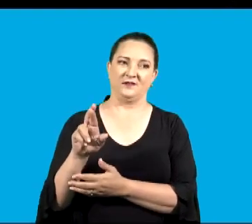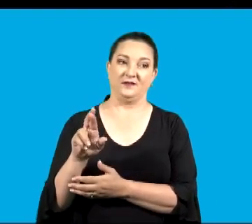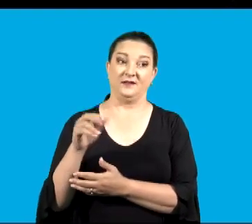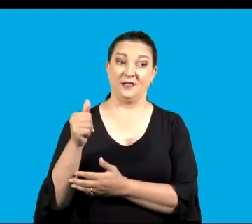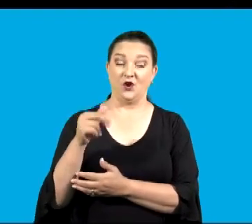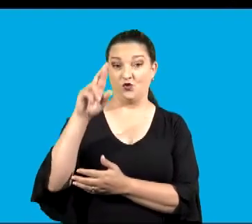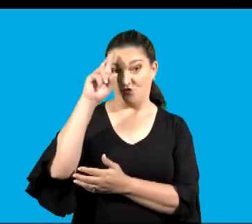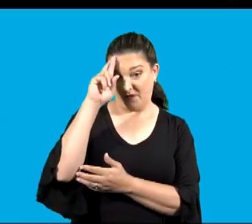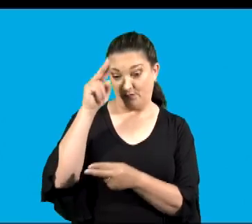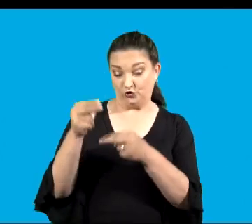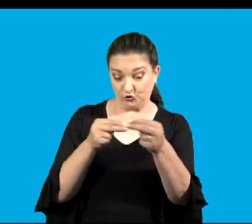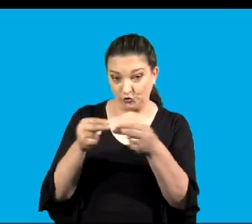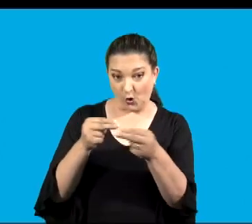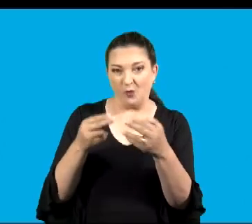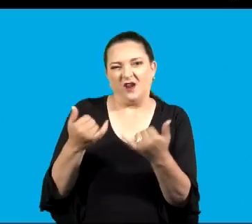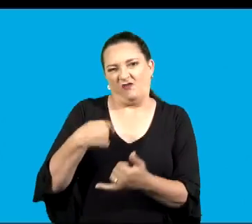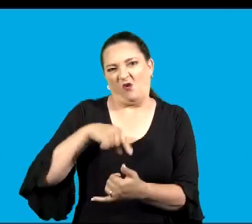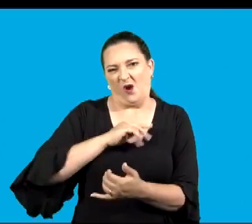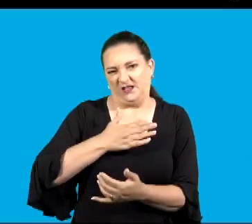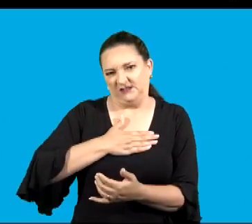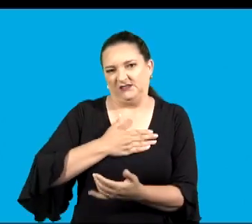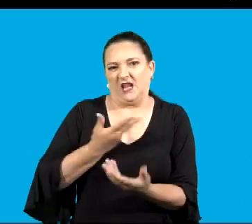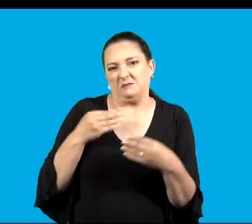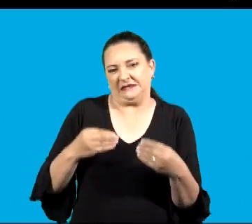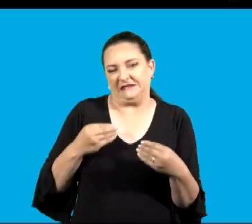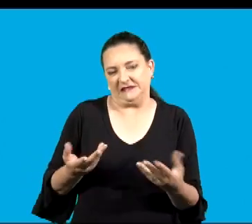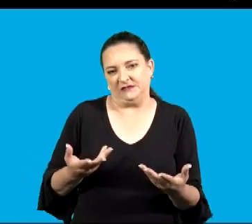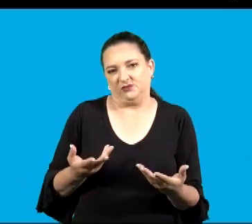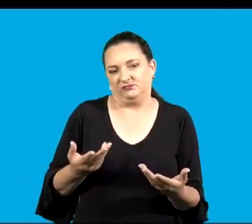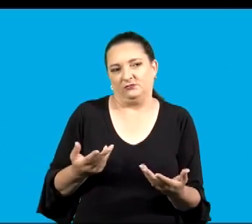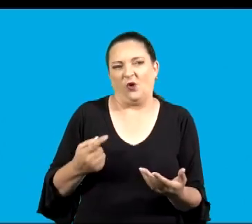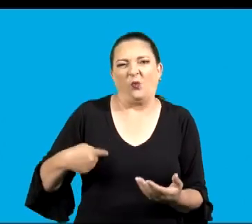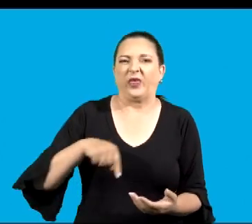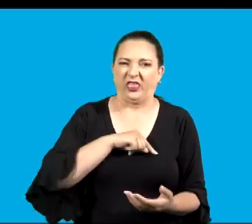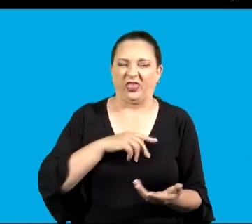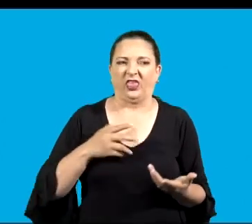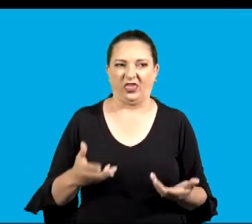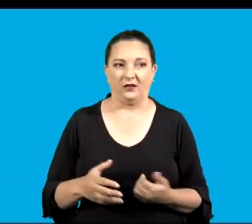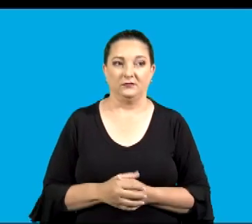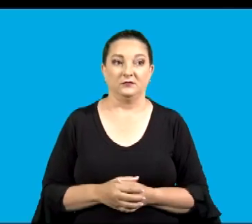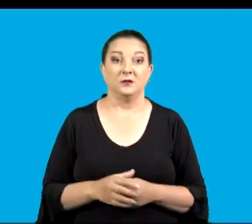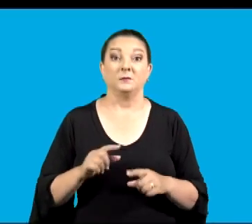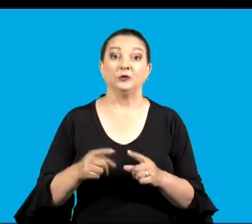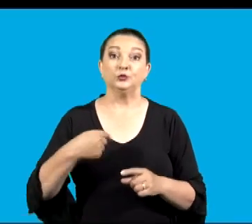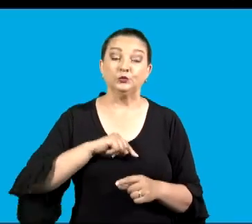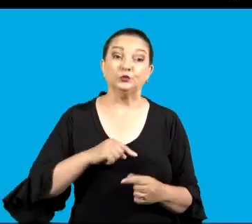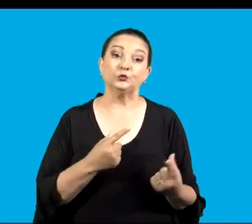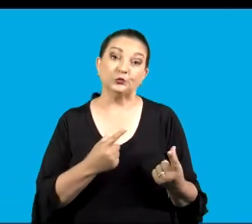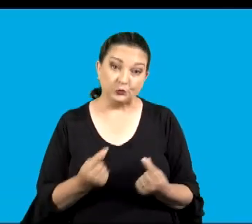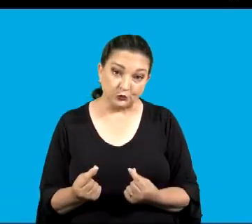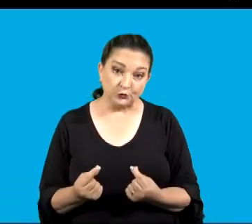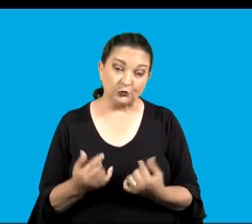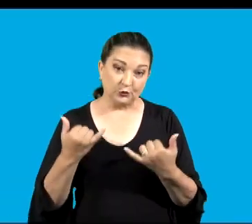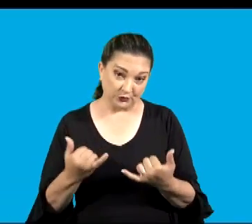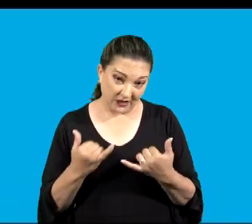Money Supermarket, that is us or we. So we have Money Supermarket